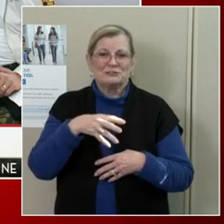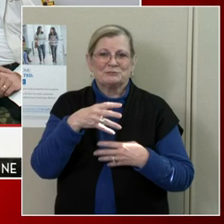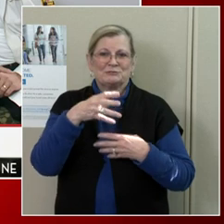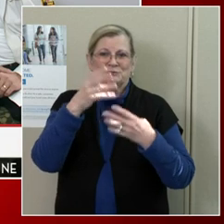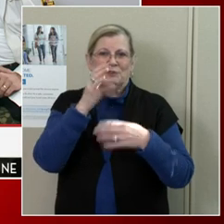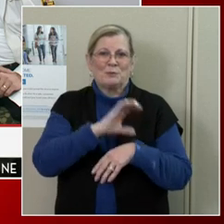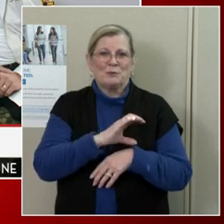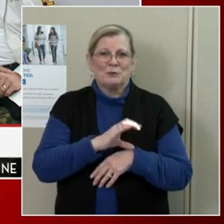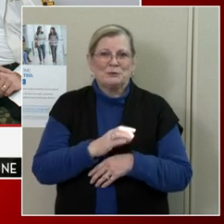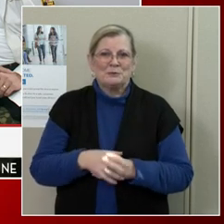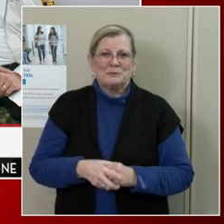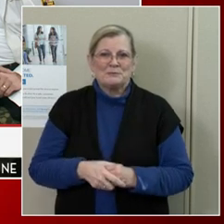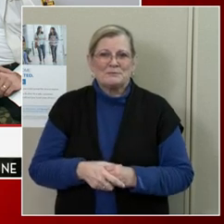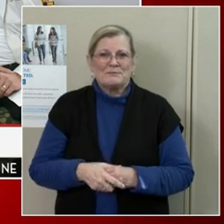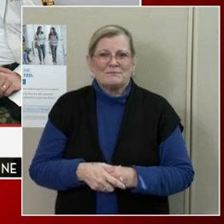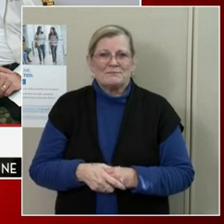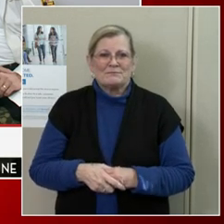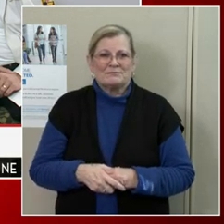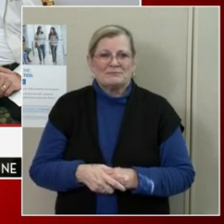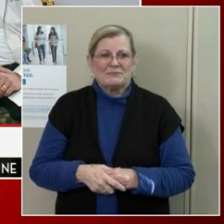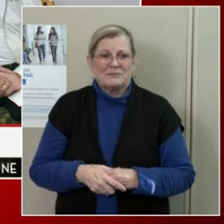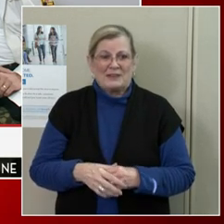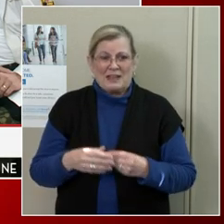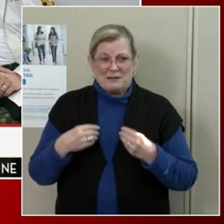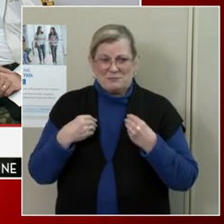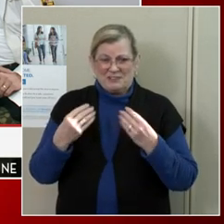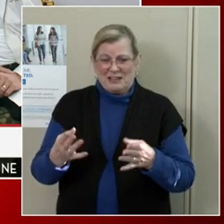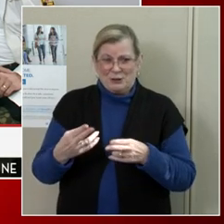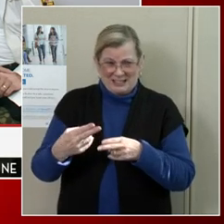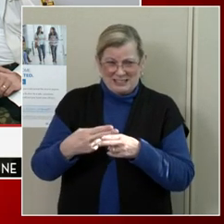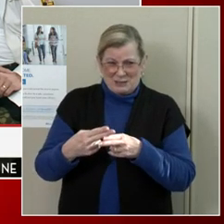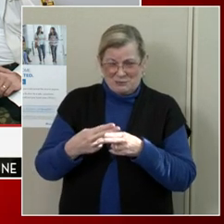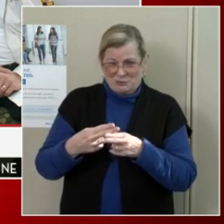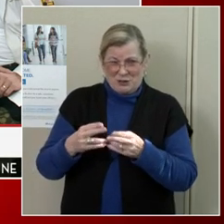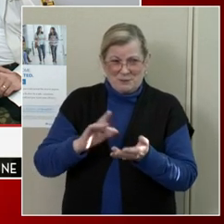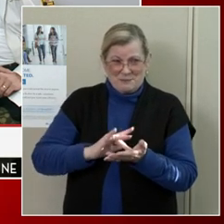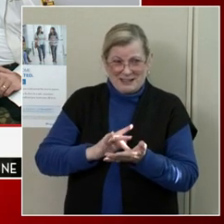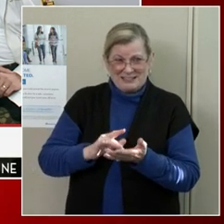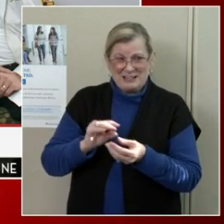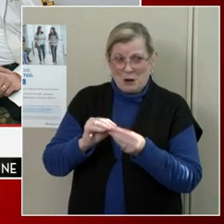Did they give you a temporary medical record number? No.